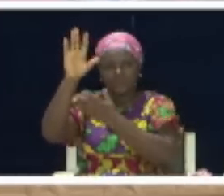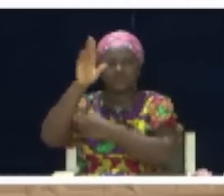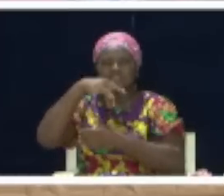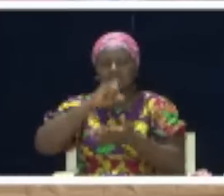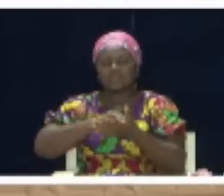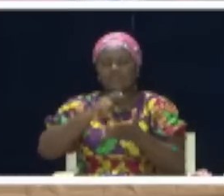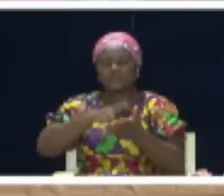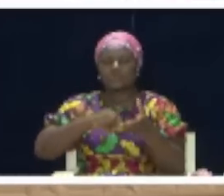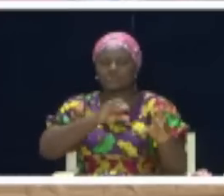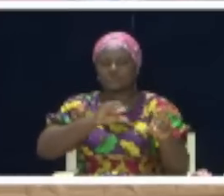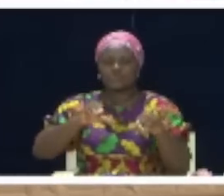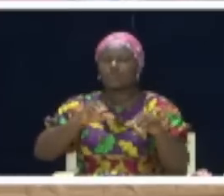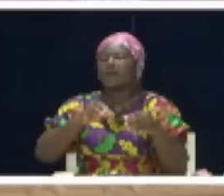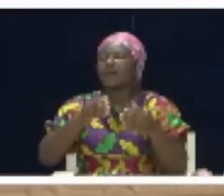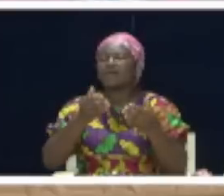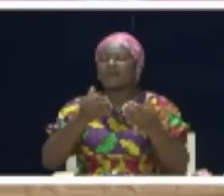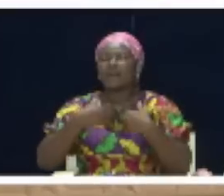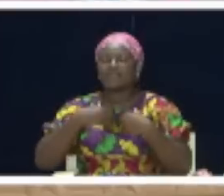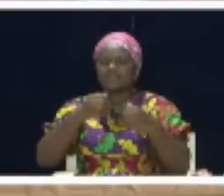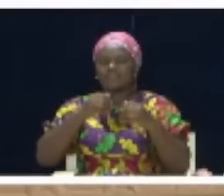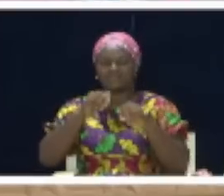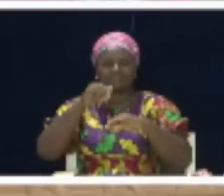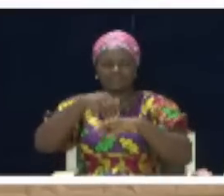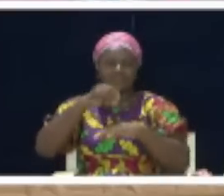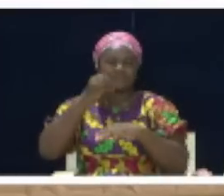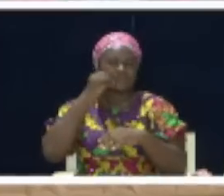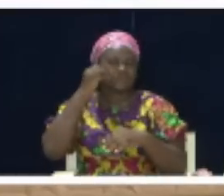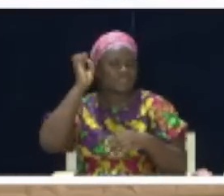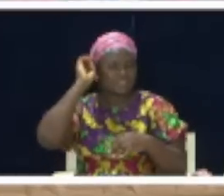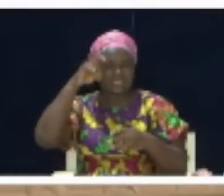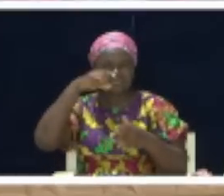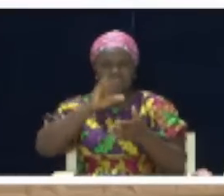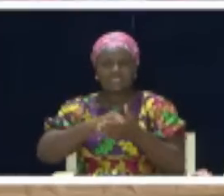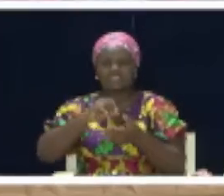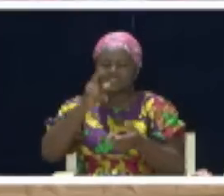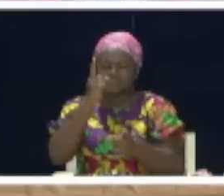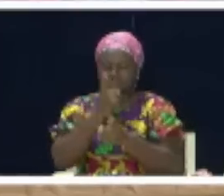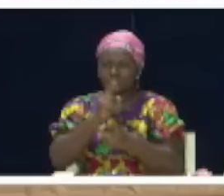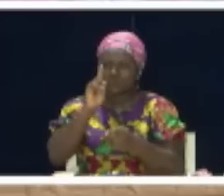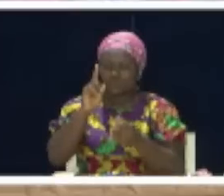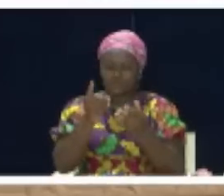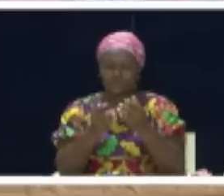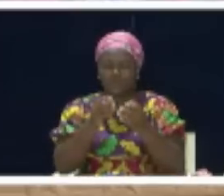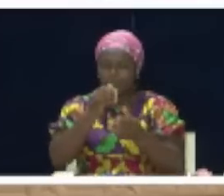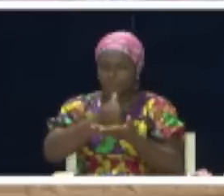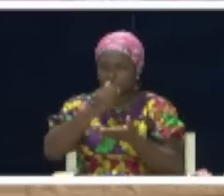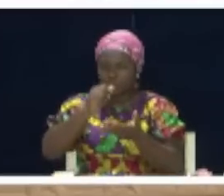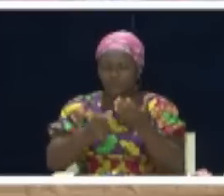And the man of God said, "Go and borrow empty vessels. Borrow many.